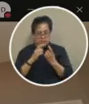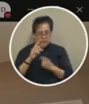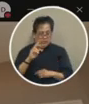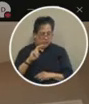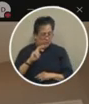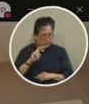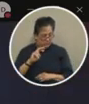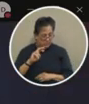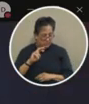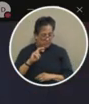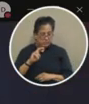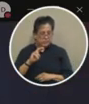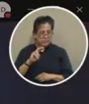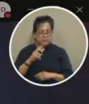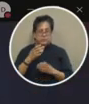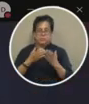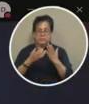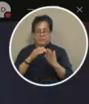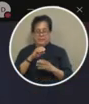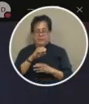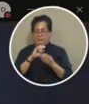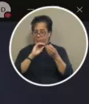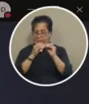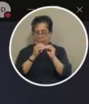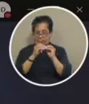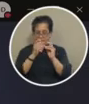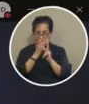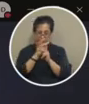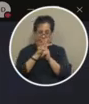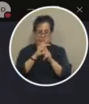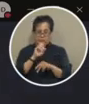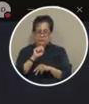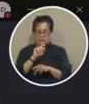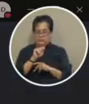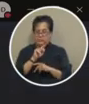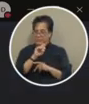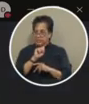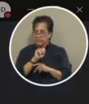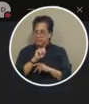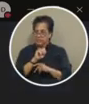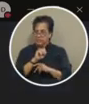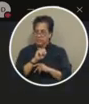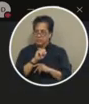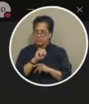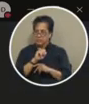this, if the stats meet what's actually happening, maybe we look at how code enforcement,